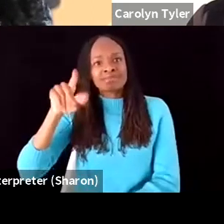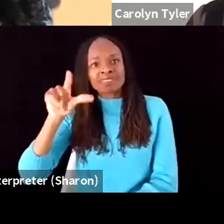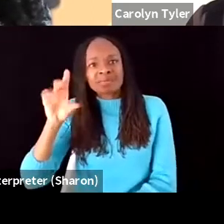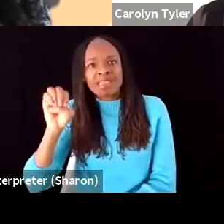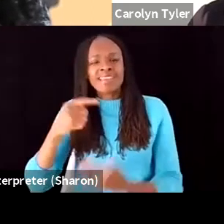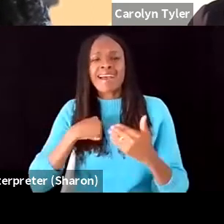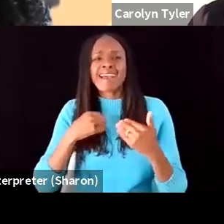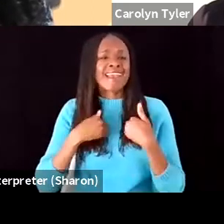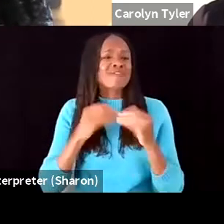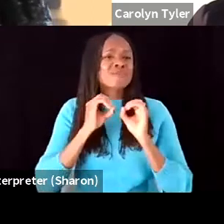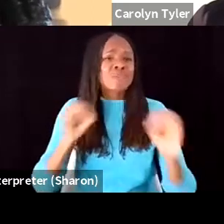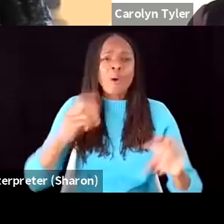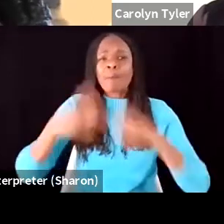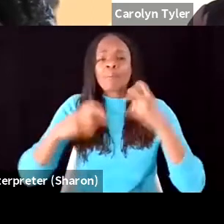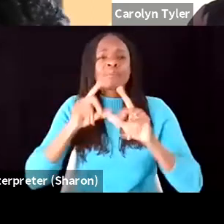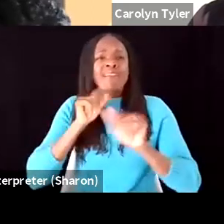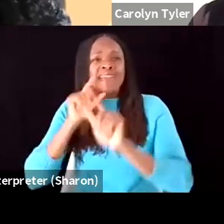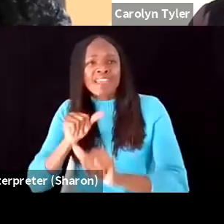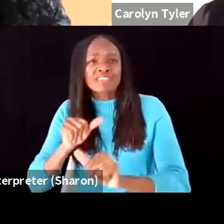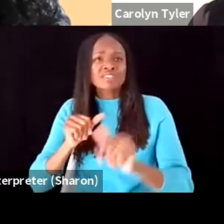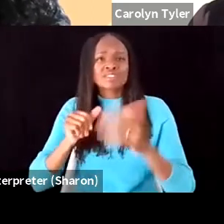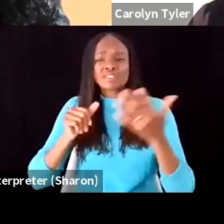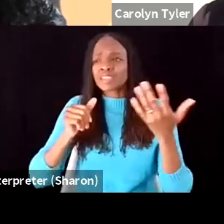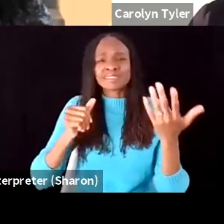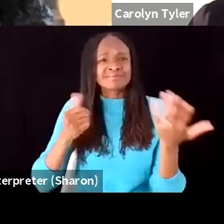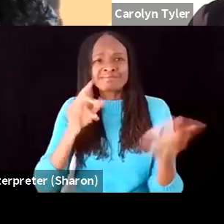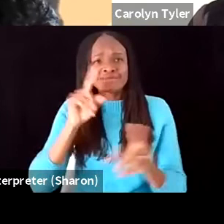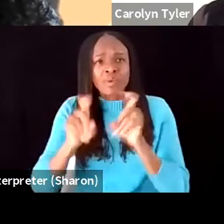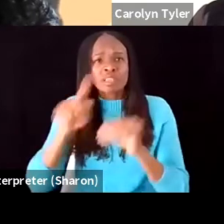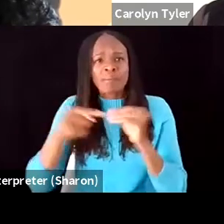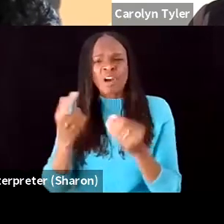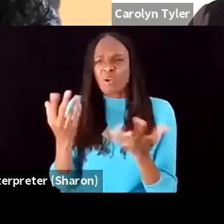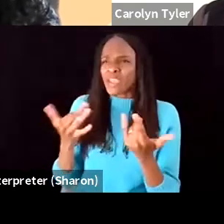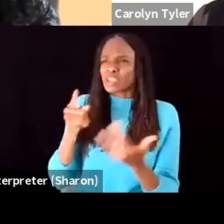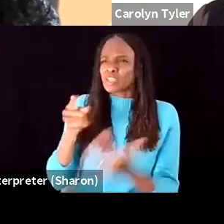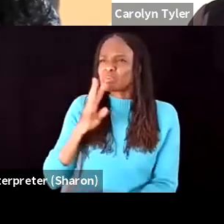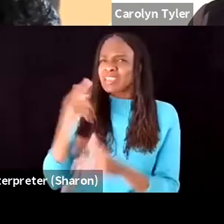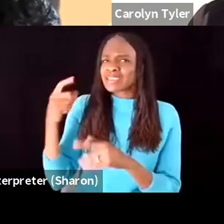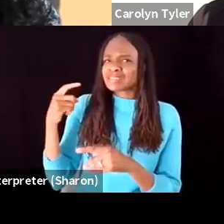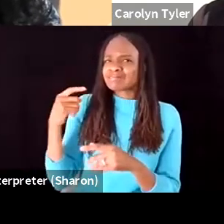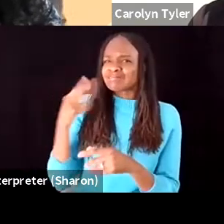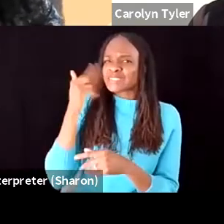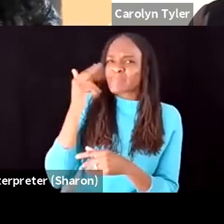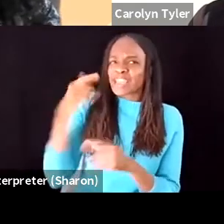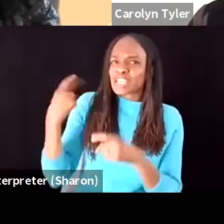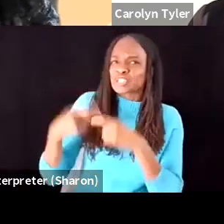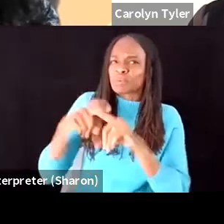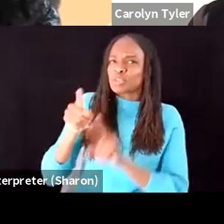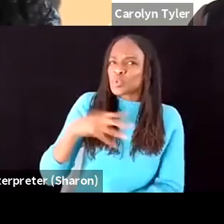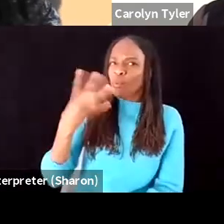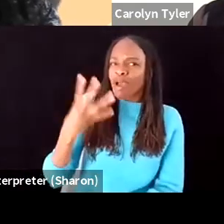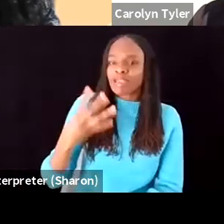answering questions about, wait, you speak Spanish, but you're white. That's question number one that I get. You know, question number two is, were